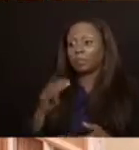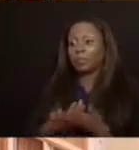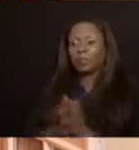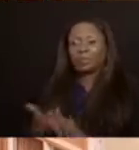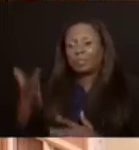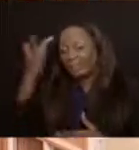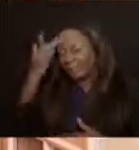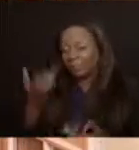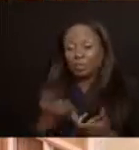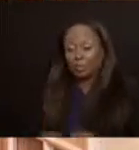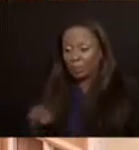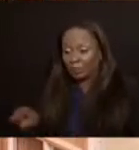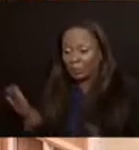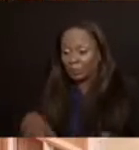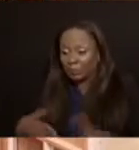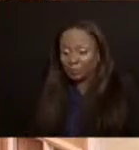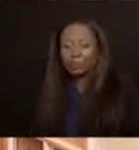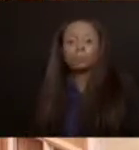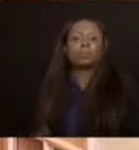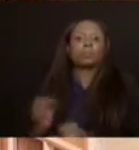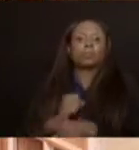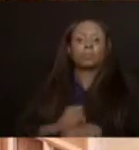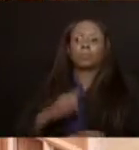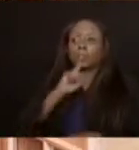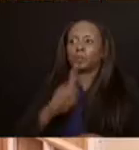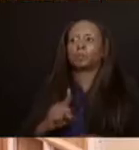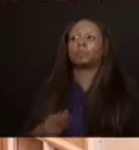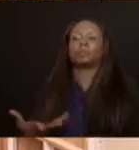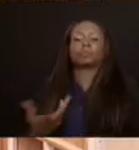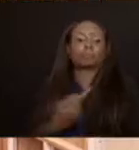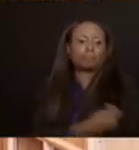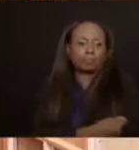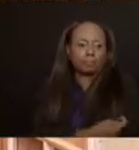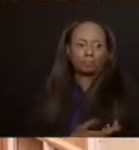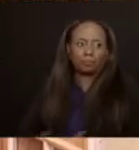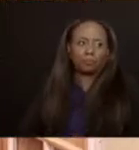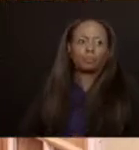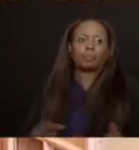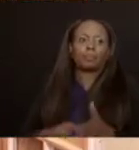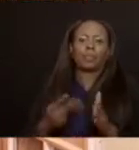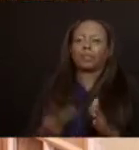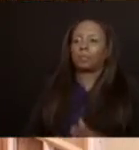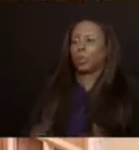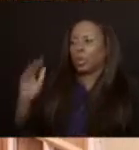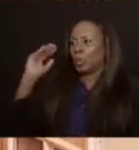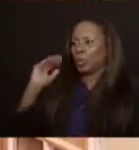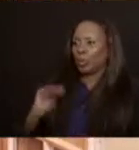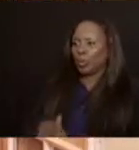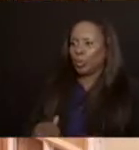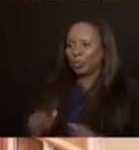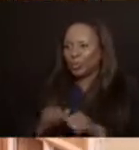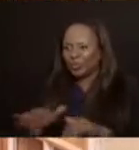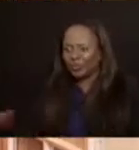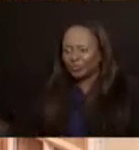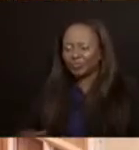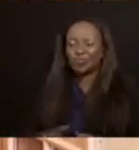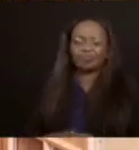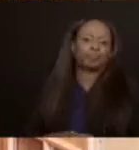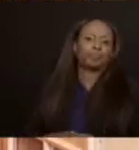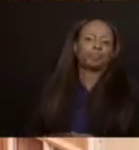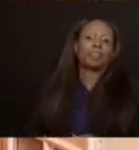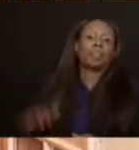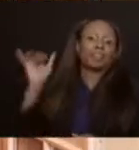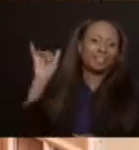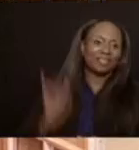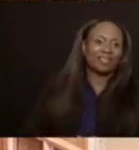therefore making sure that they themselves are vaccinated, making them less likely to spread it, less likely to catch it. That is